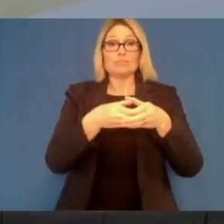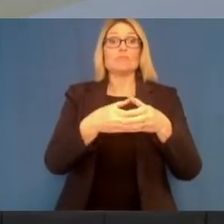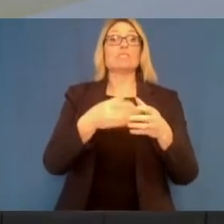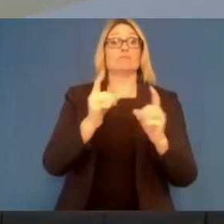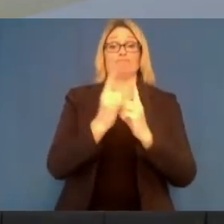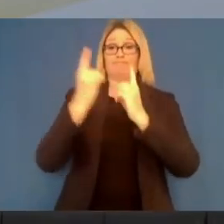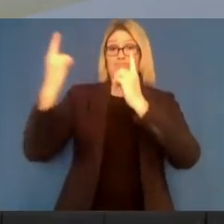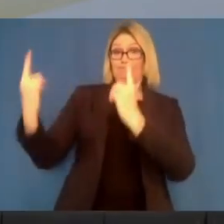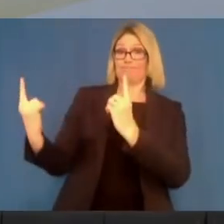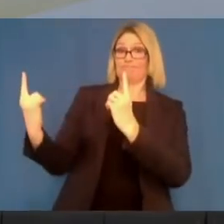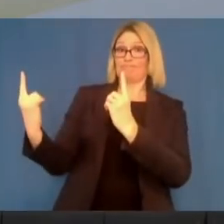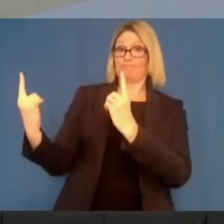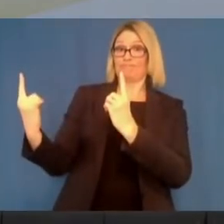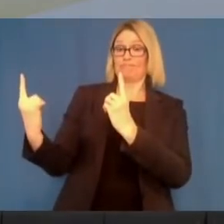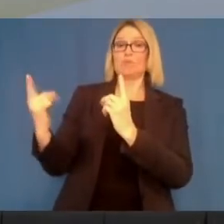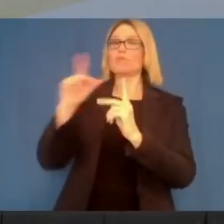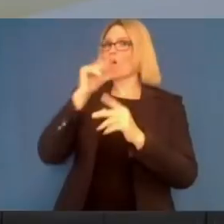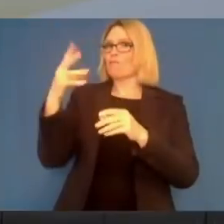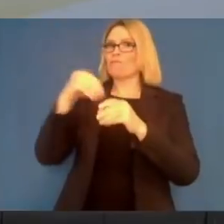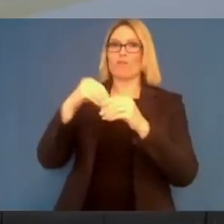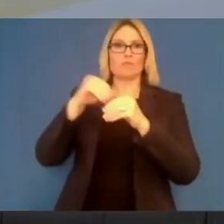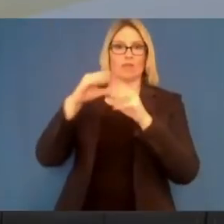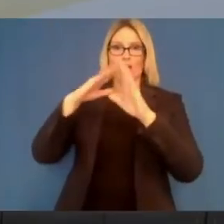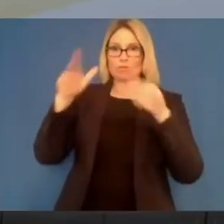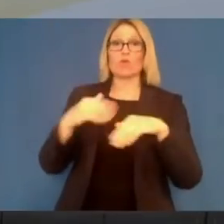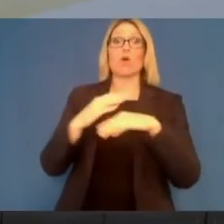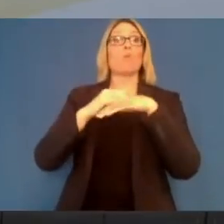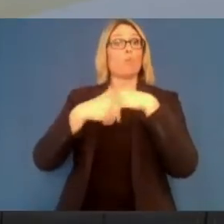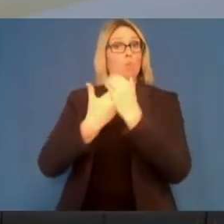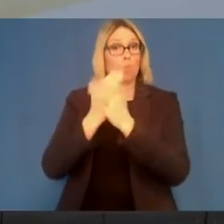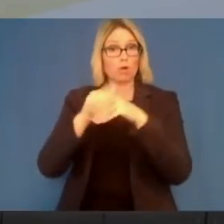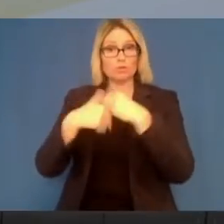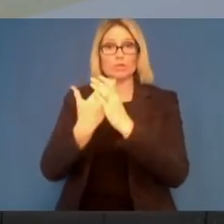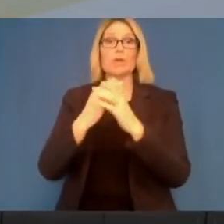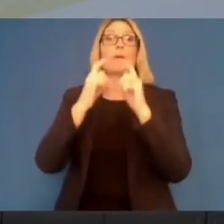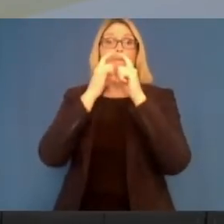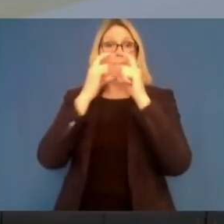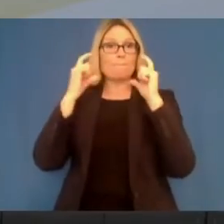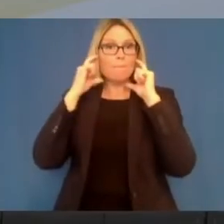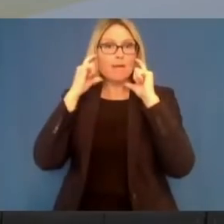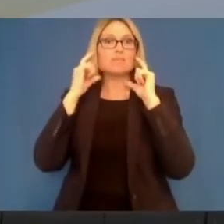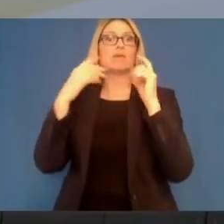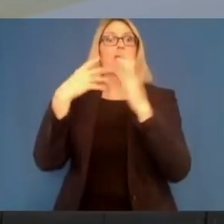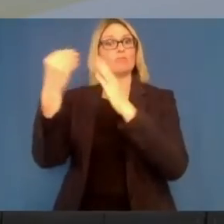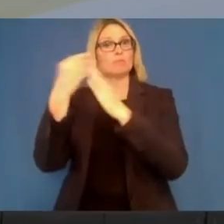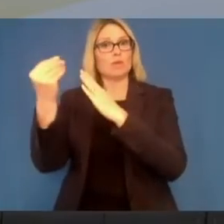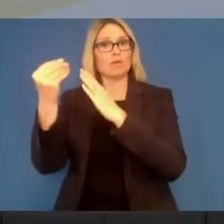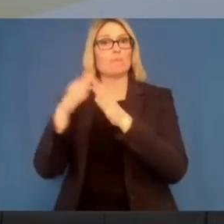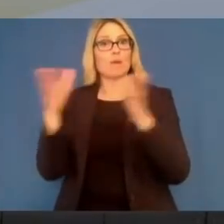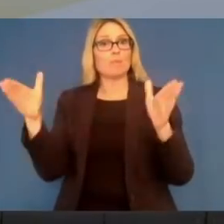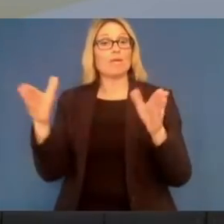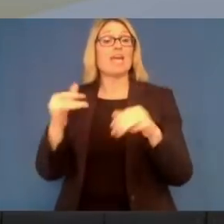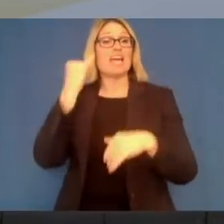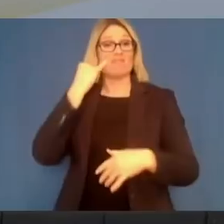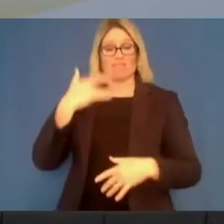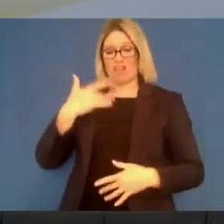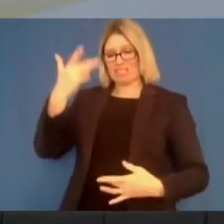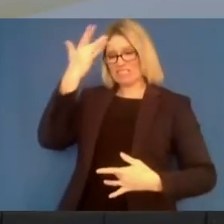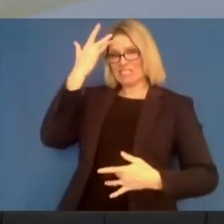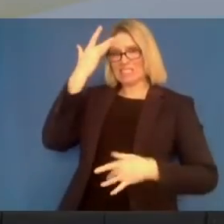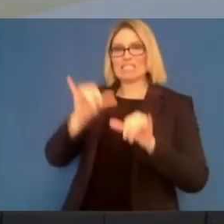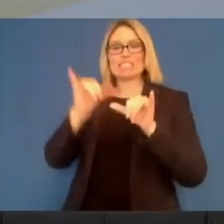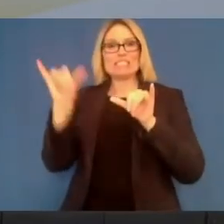away from people outside our household, wash our hands often, wear a mask in public places, stay home from work if we're not feeling well, and